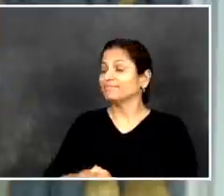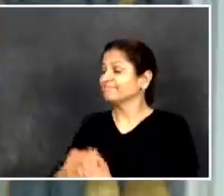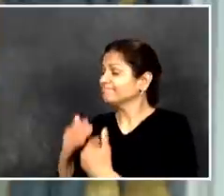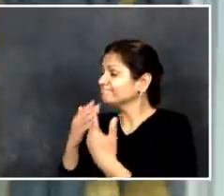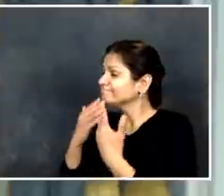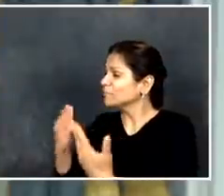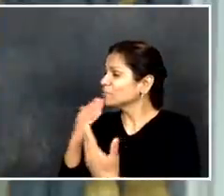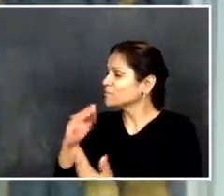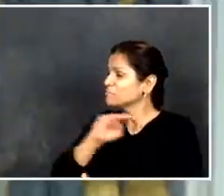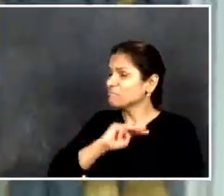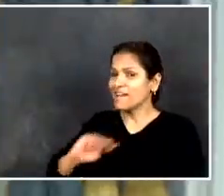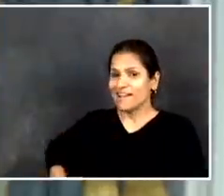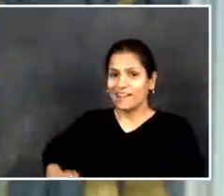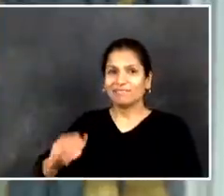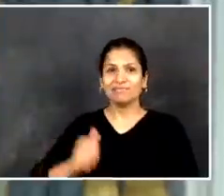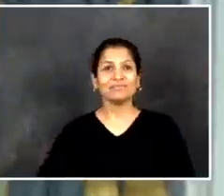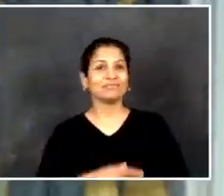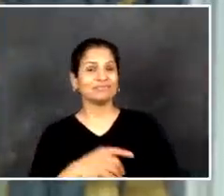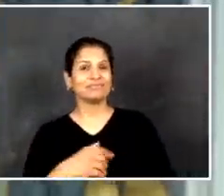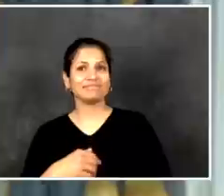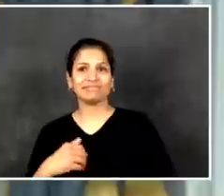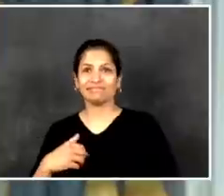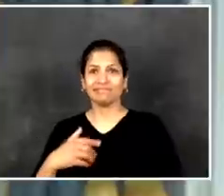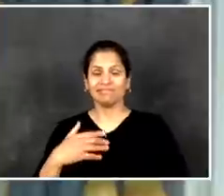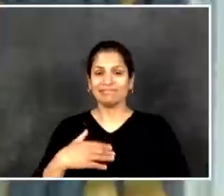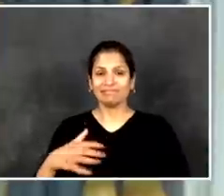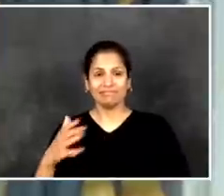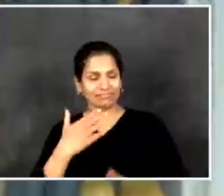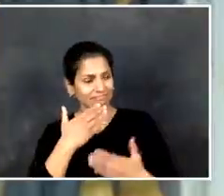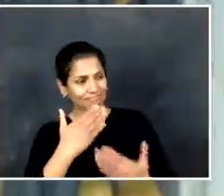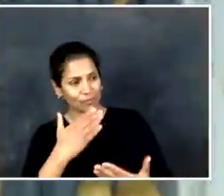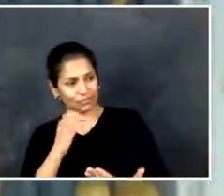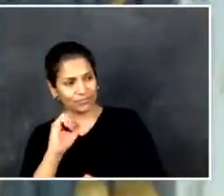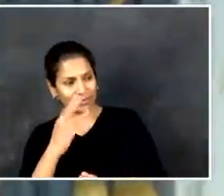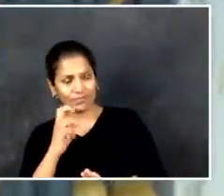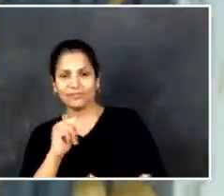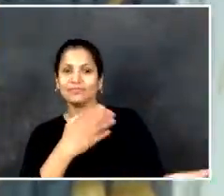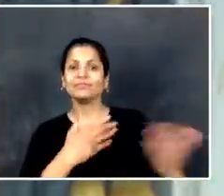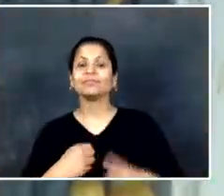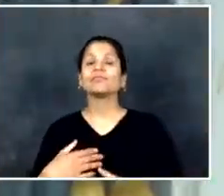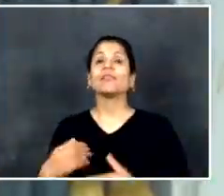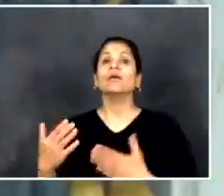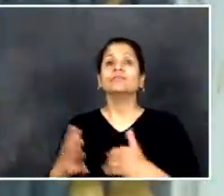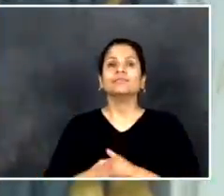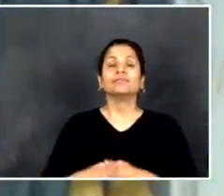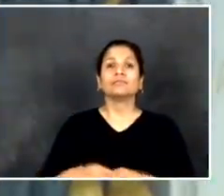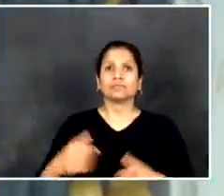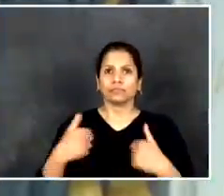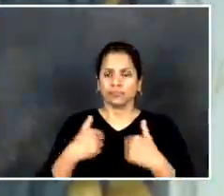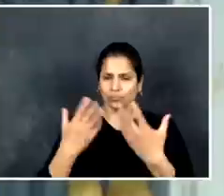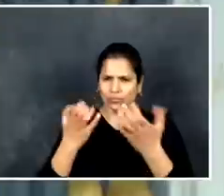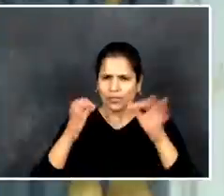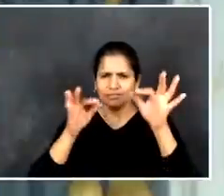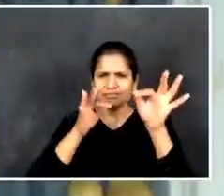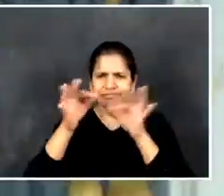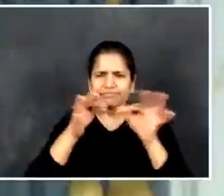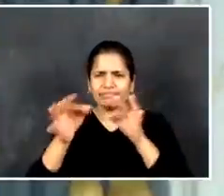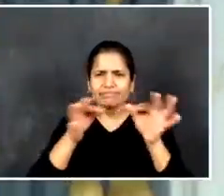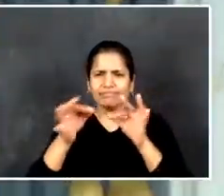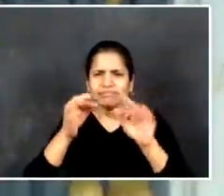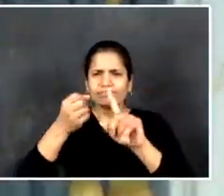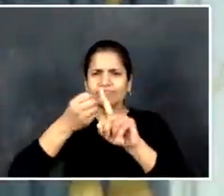A few words about the journey we've been on. Well, I just really wanted to say that we really wouldn't be here today